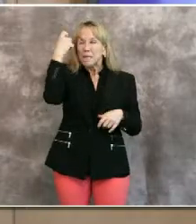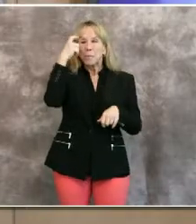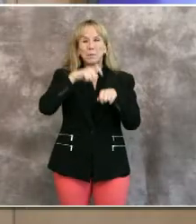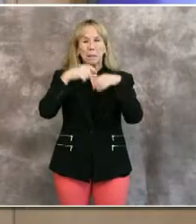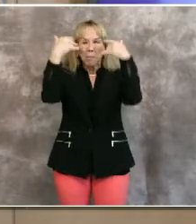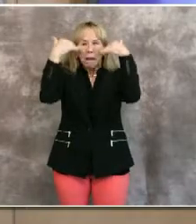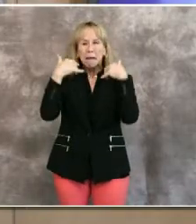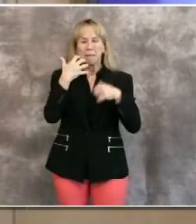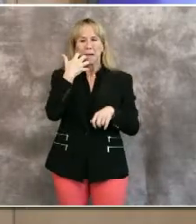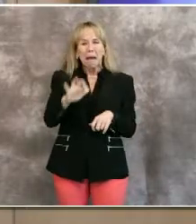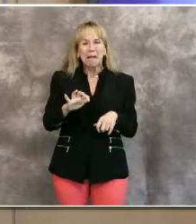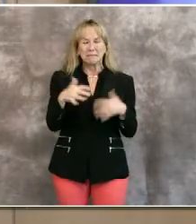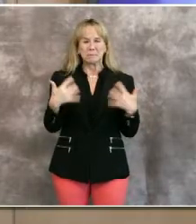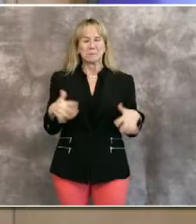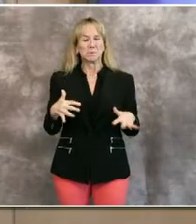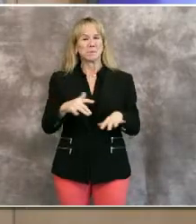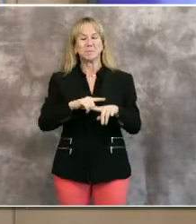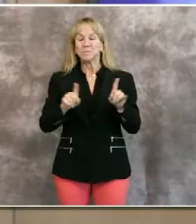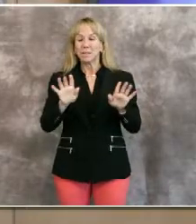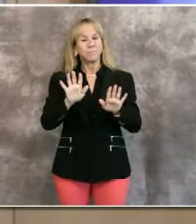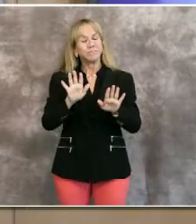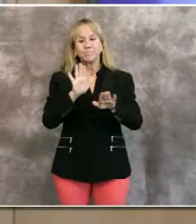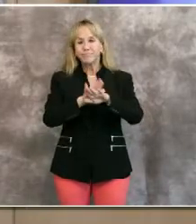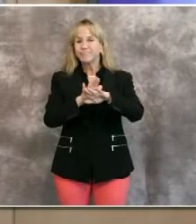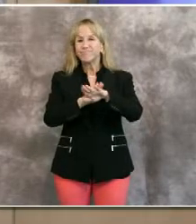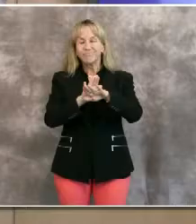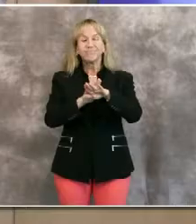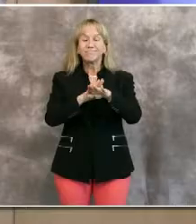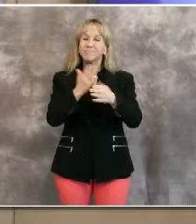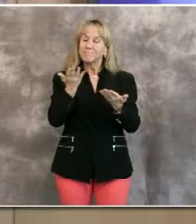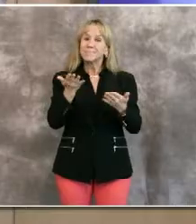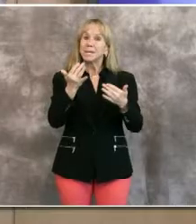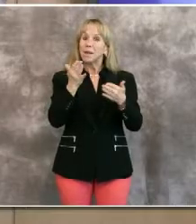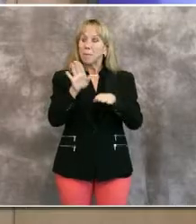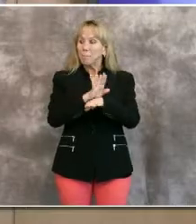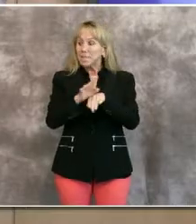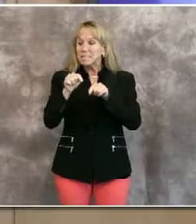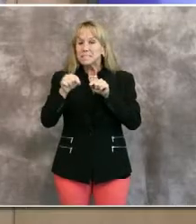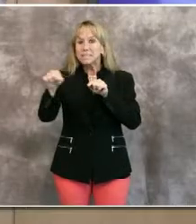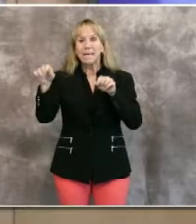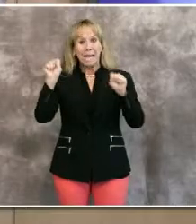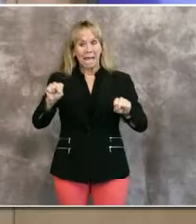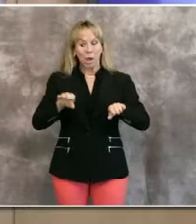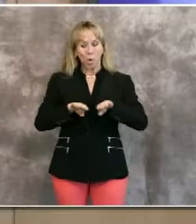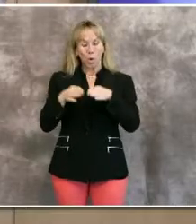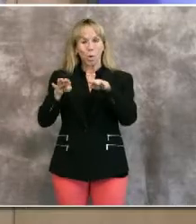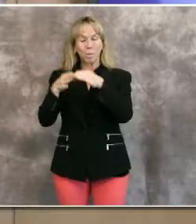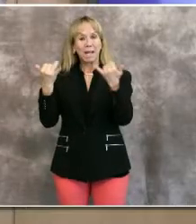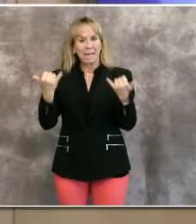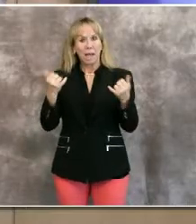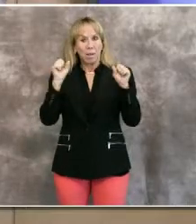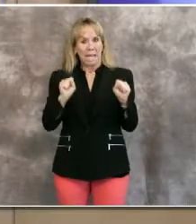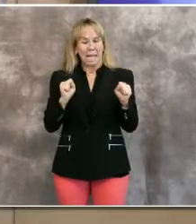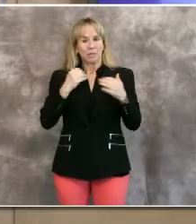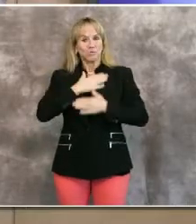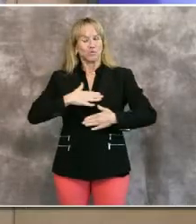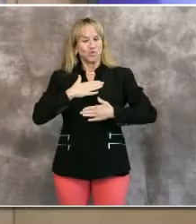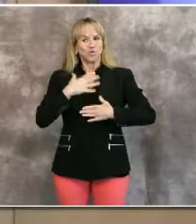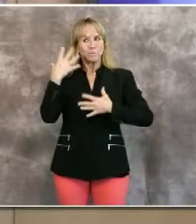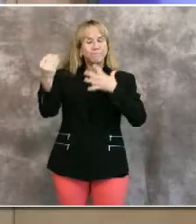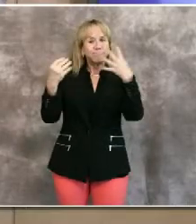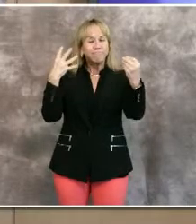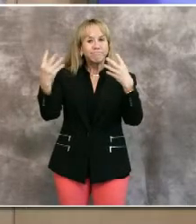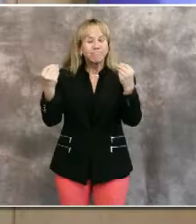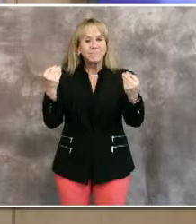But as we have cautioned, the fact that certain businesses can reopen and that more activities are allowed doesn't